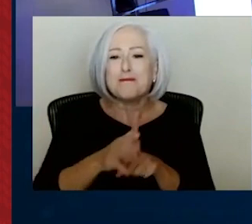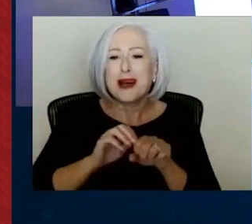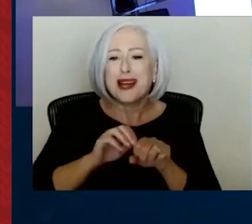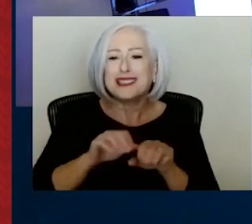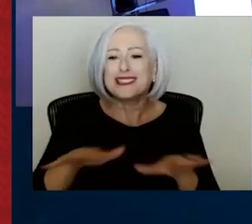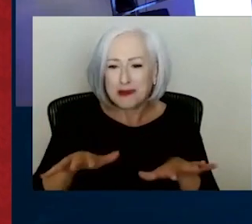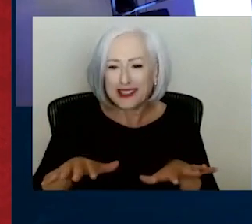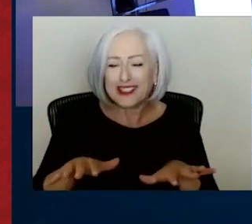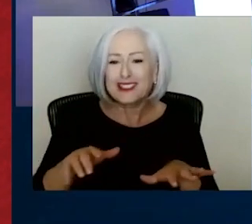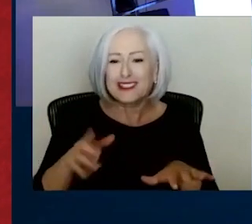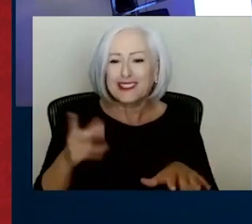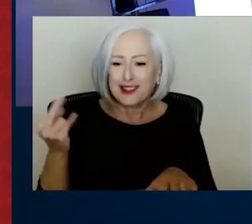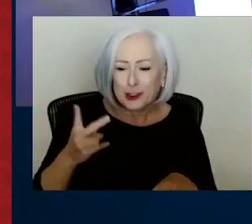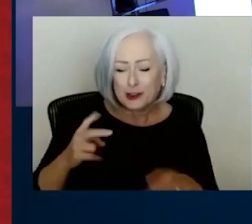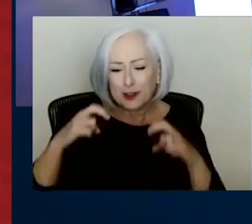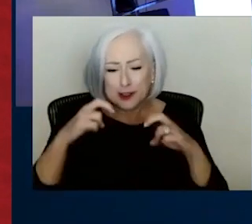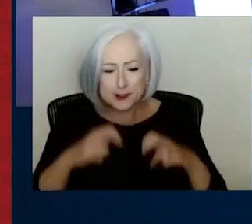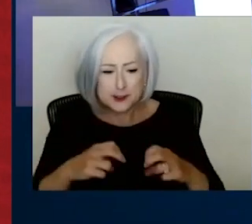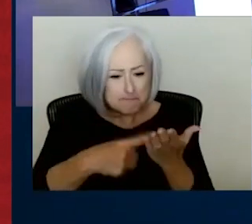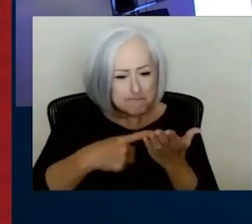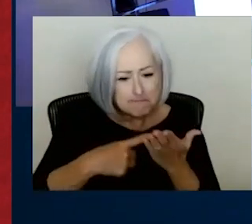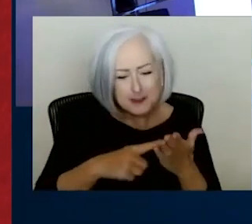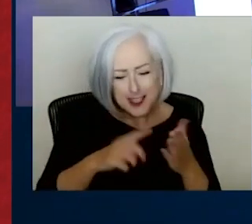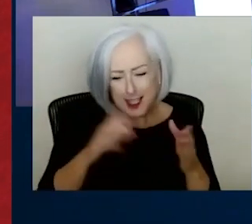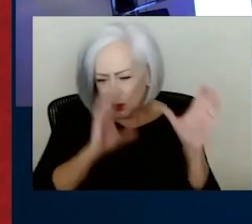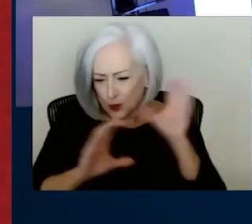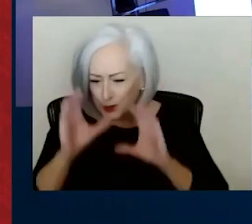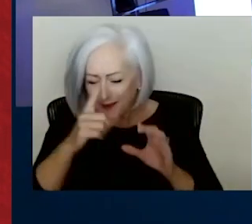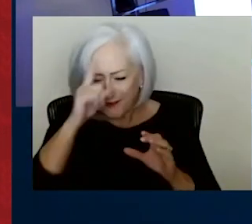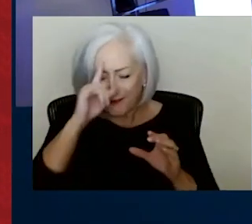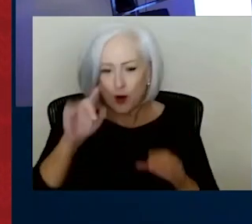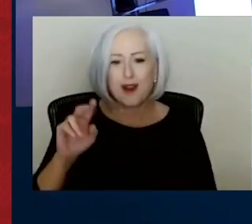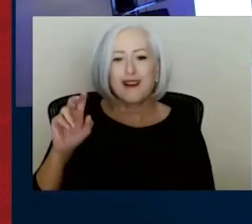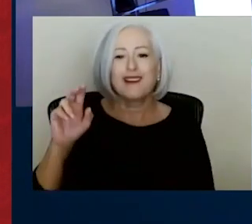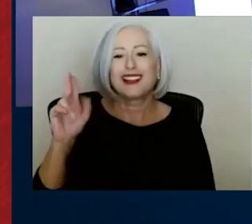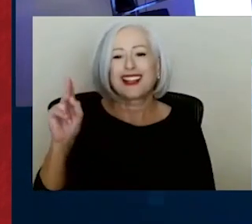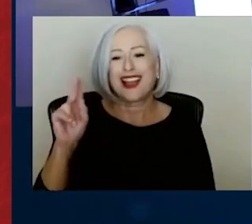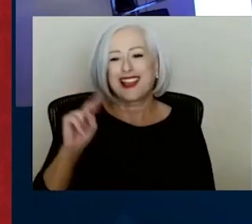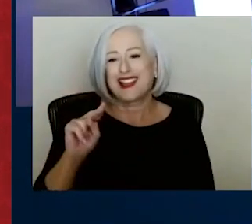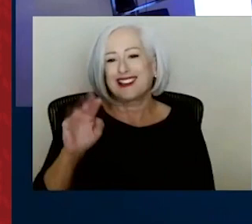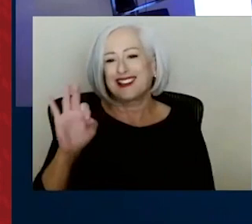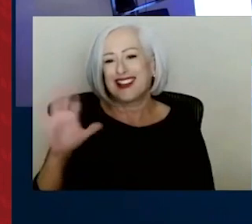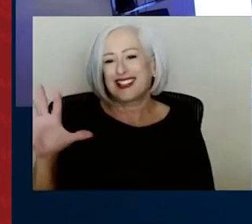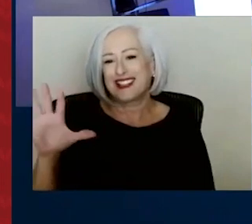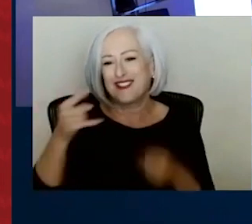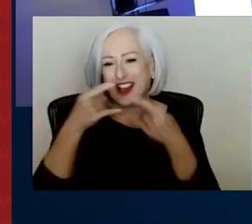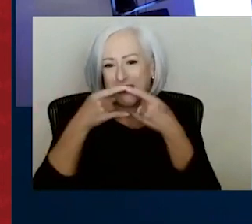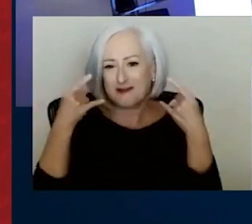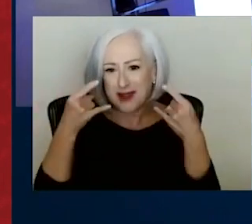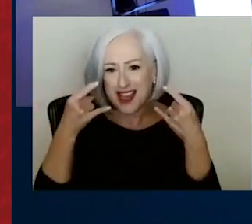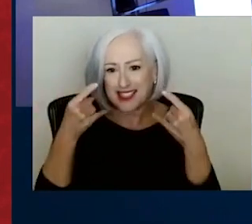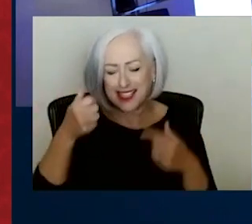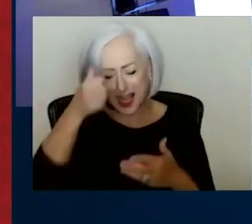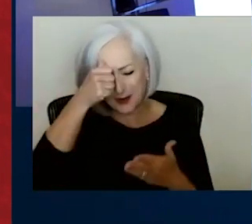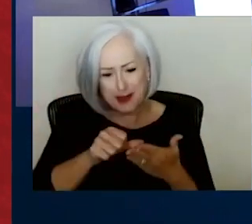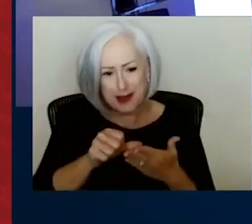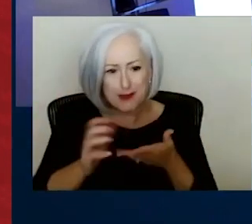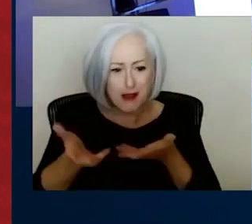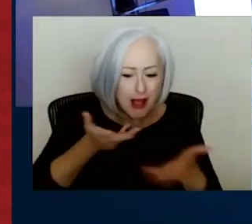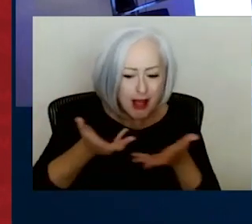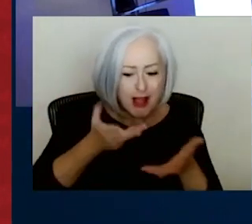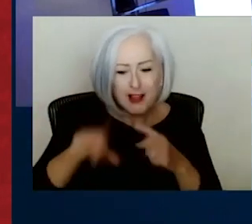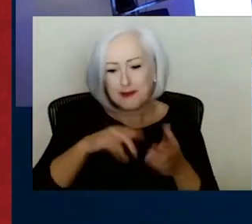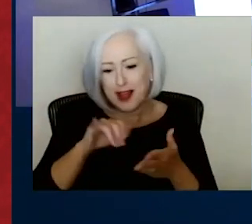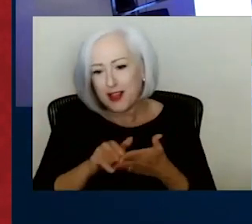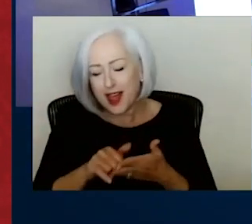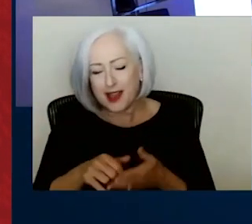find N95 masks. I remember those conversations, and there were some of these people trying to make a profit off of it, and some